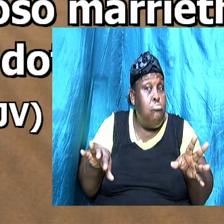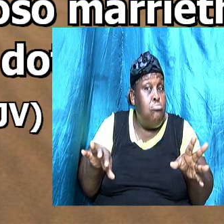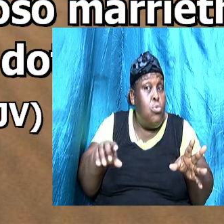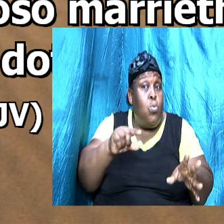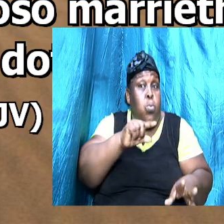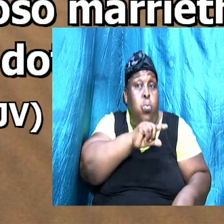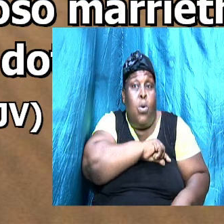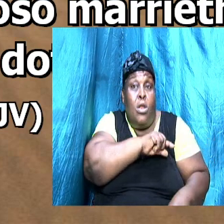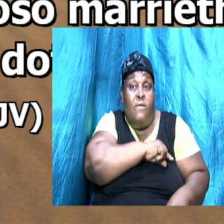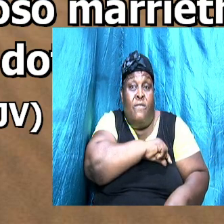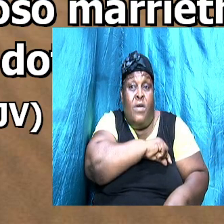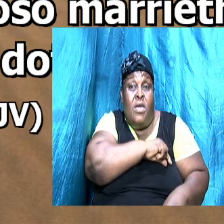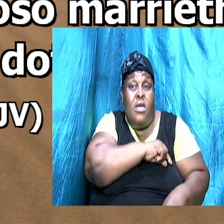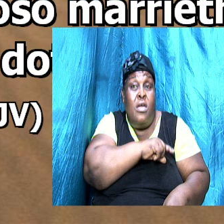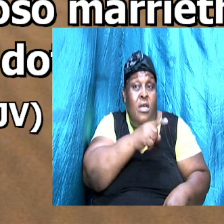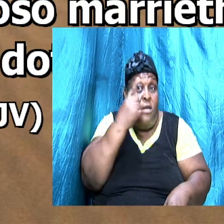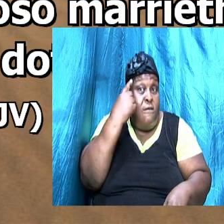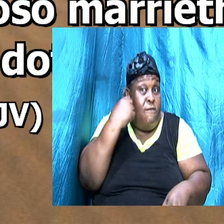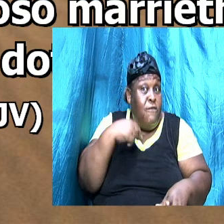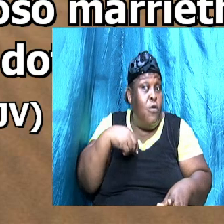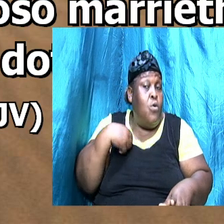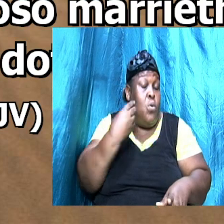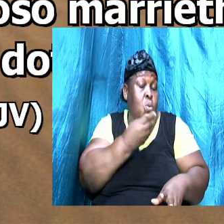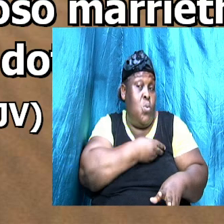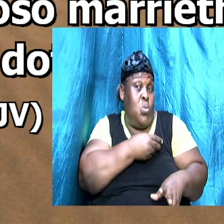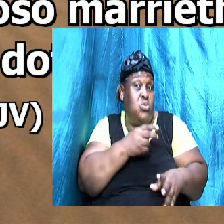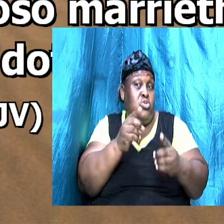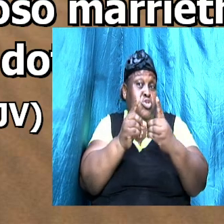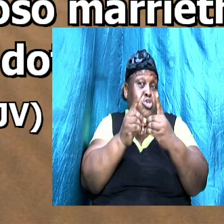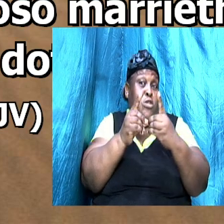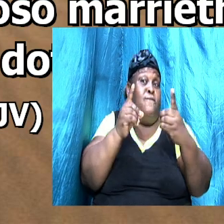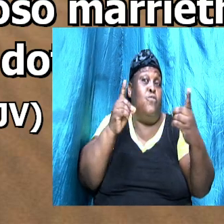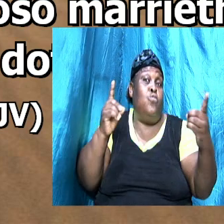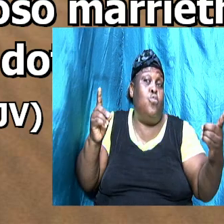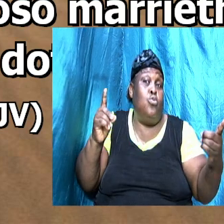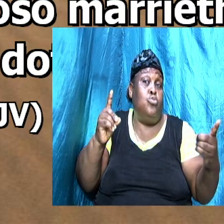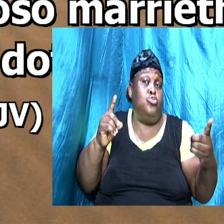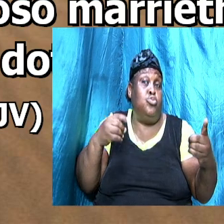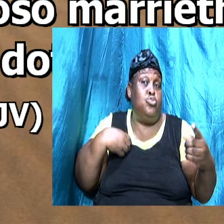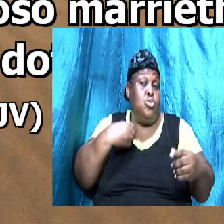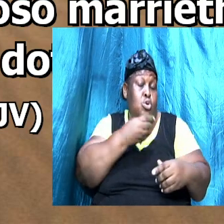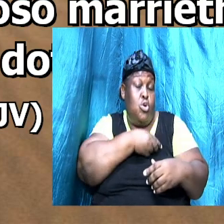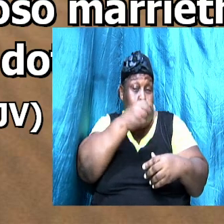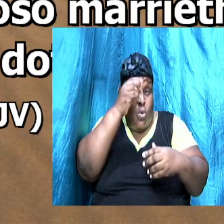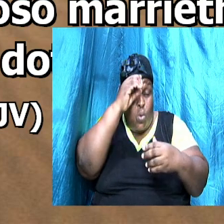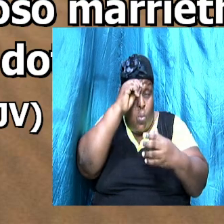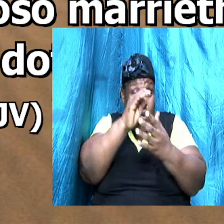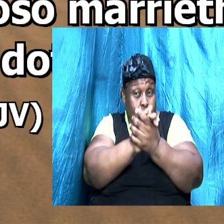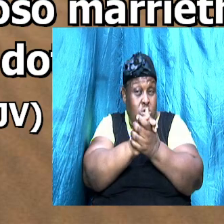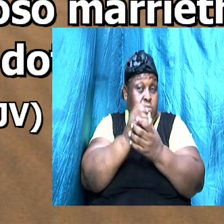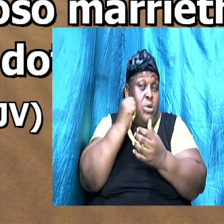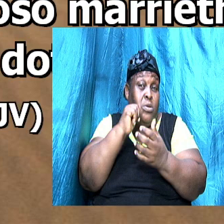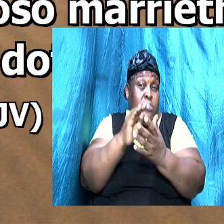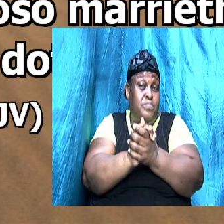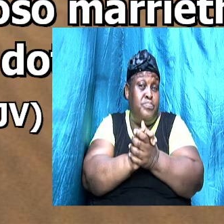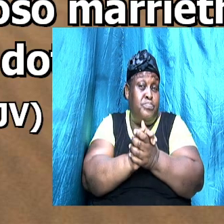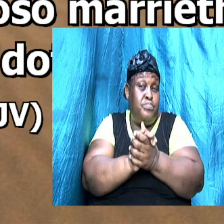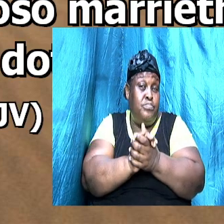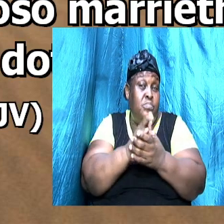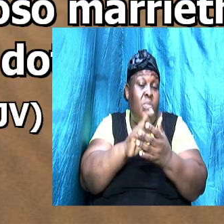qualify for us to separate ourselves from our husbands or our wives. But look here, look at verse